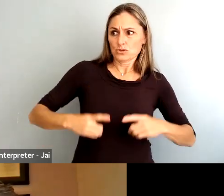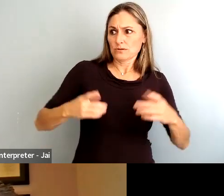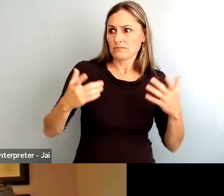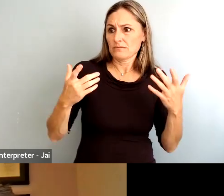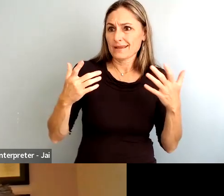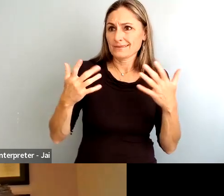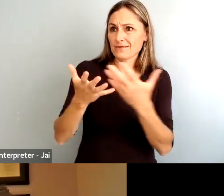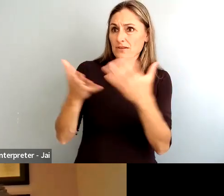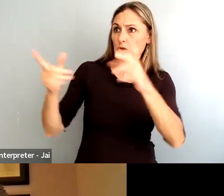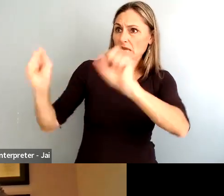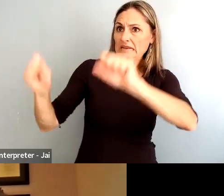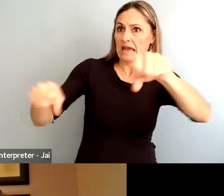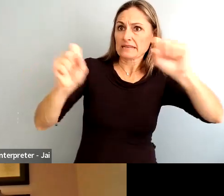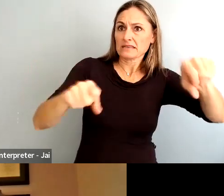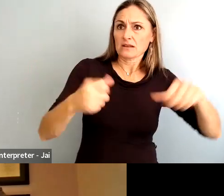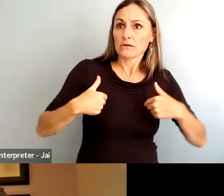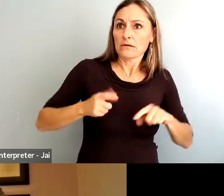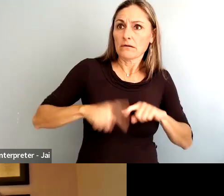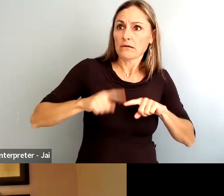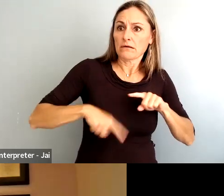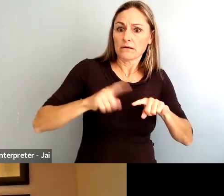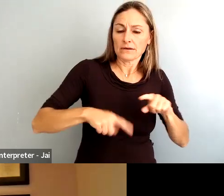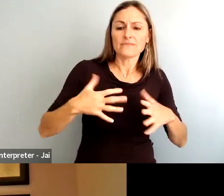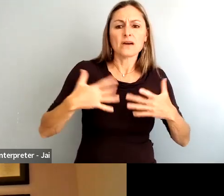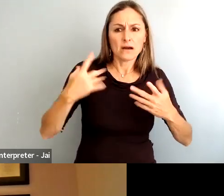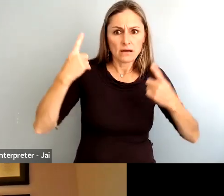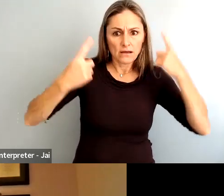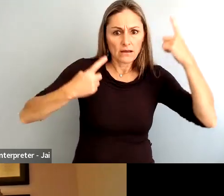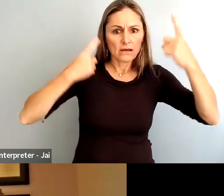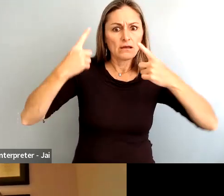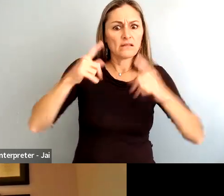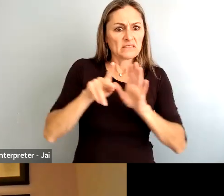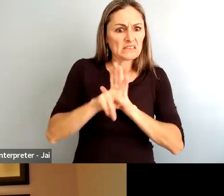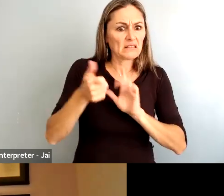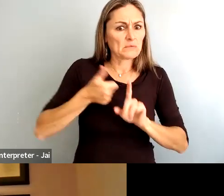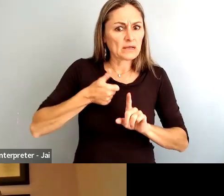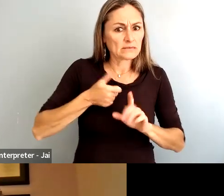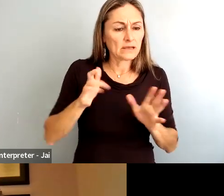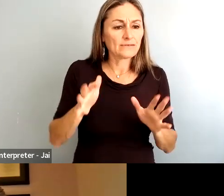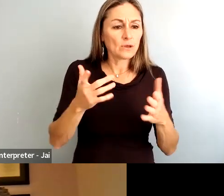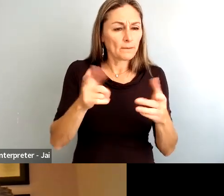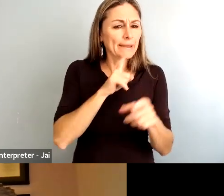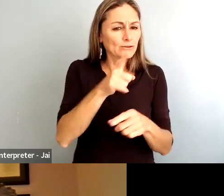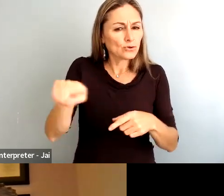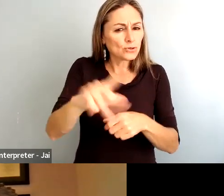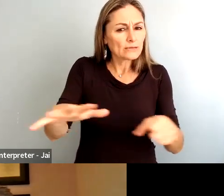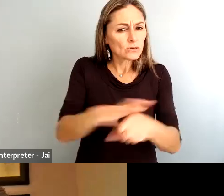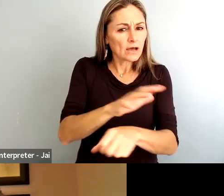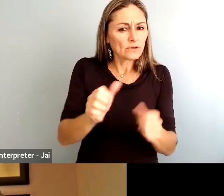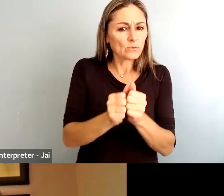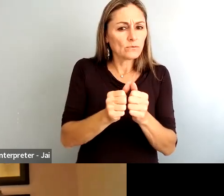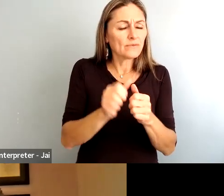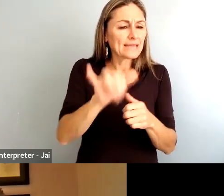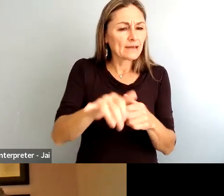and also have those suicidal ideation. So definitely making sure that you are covering that within working with youth.